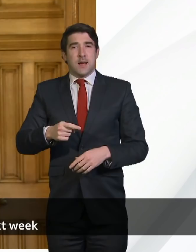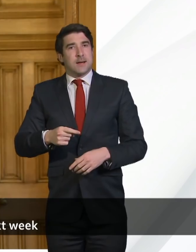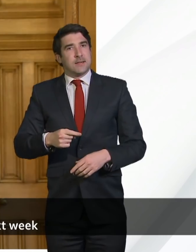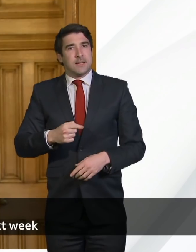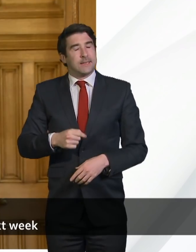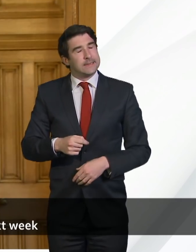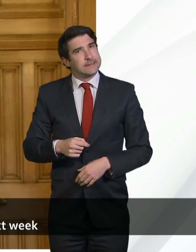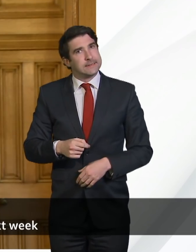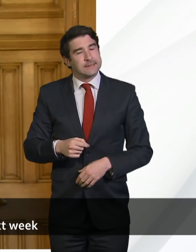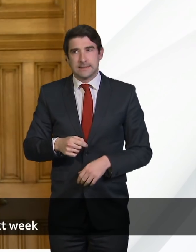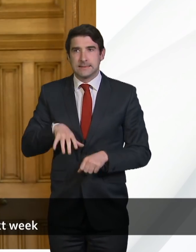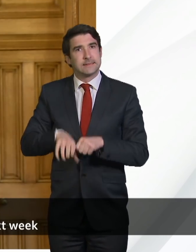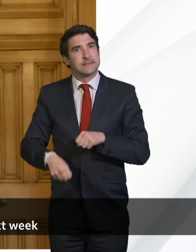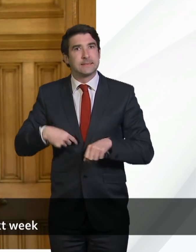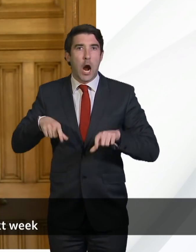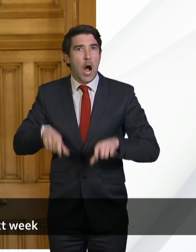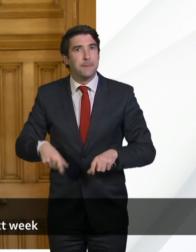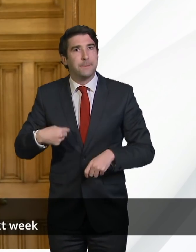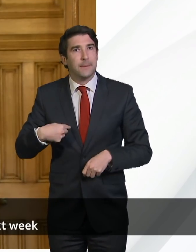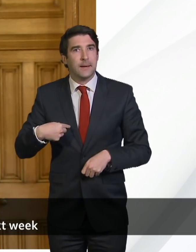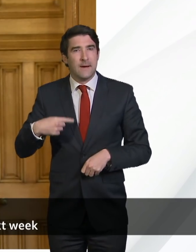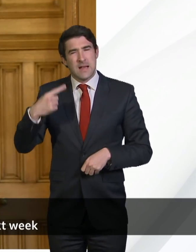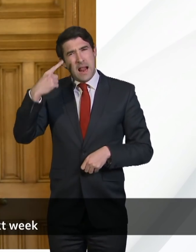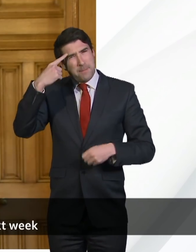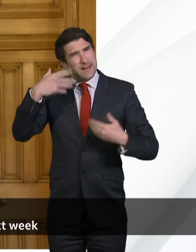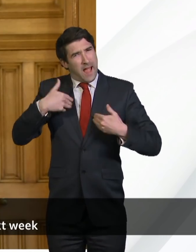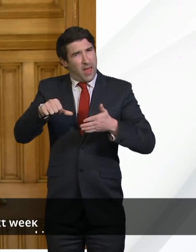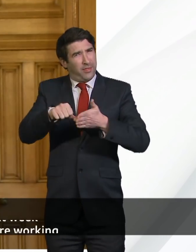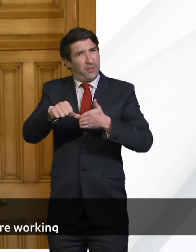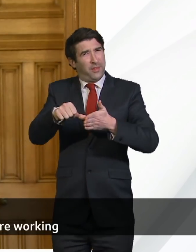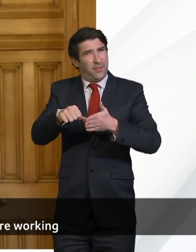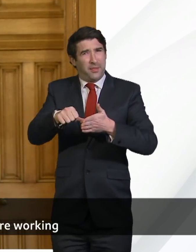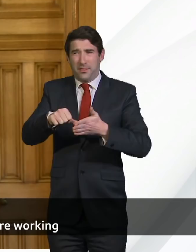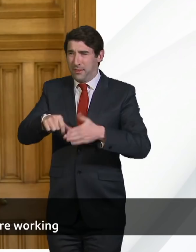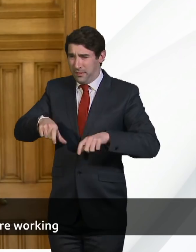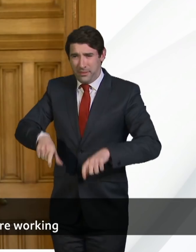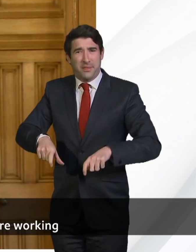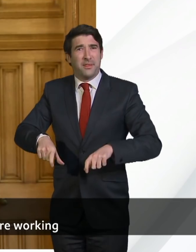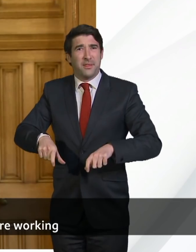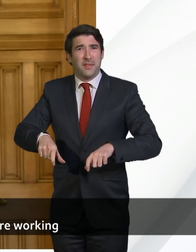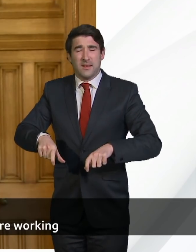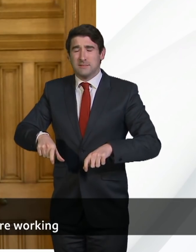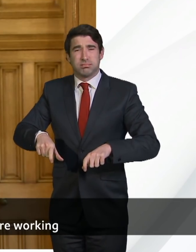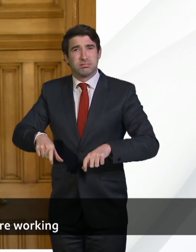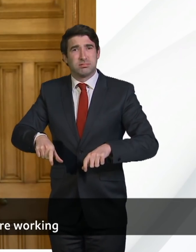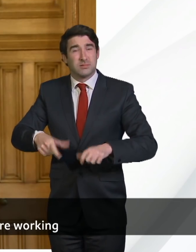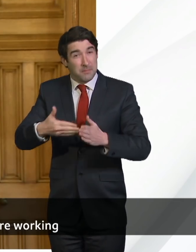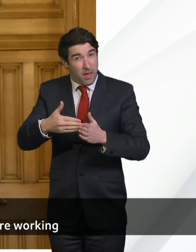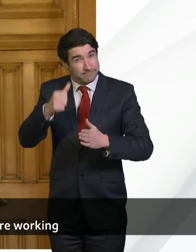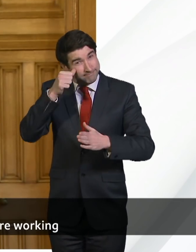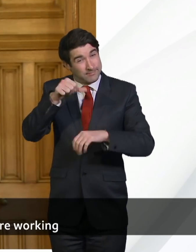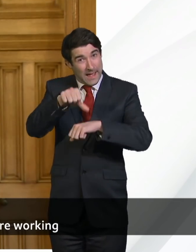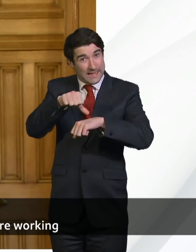health. And I appreciate that it's often the little things that hurt the most. With the Easter bank